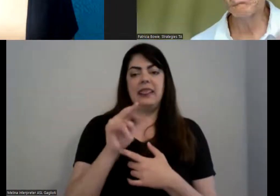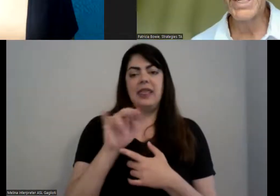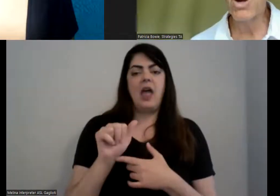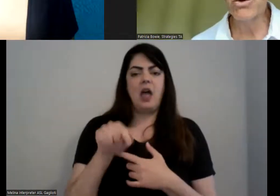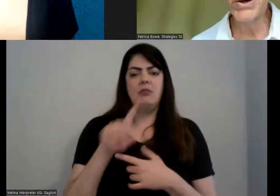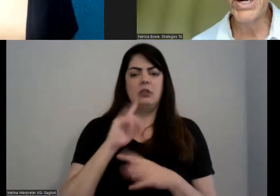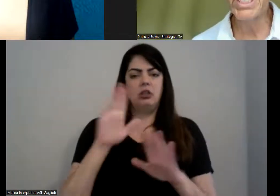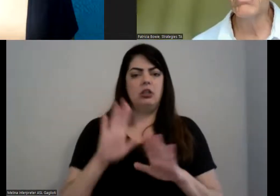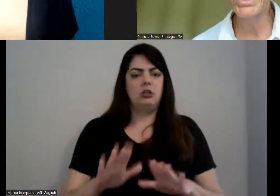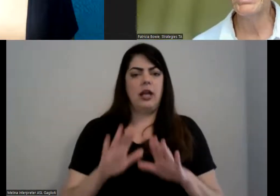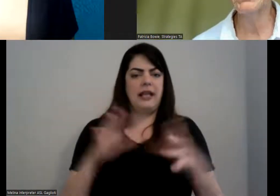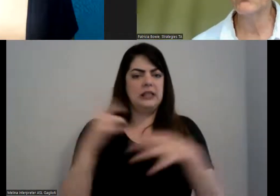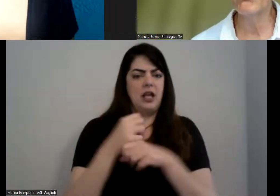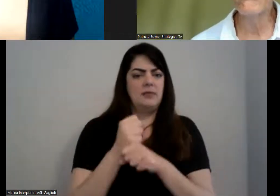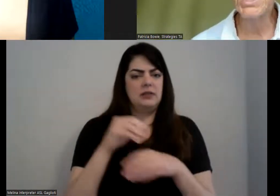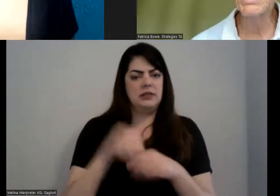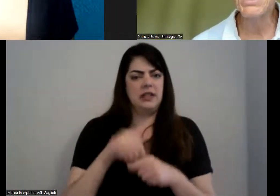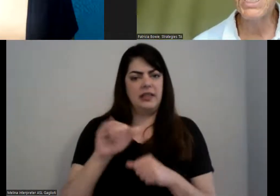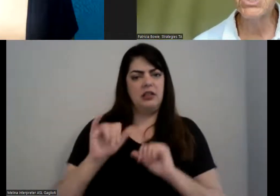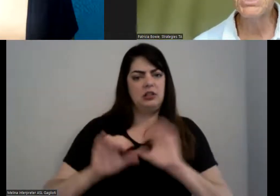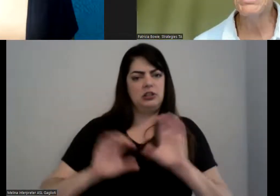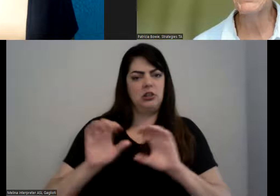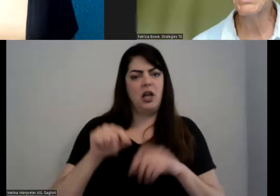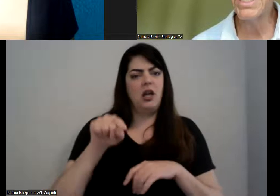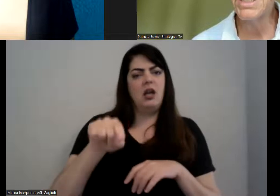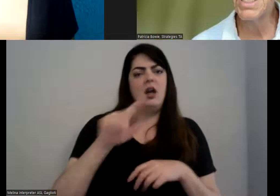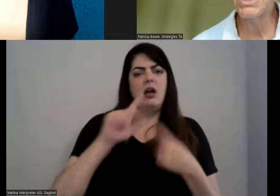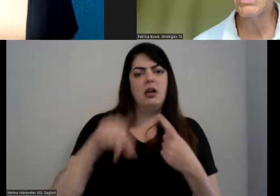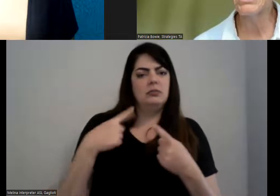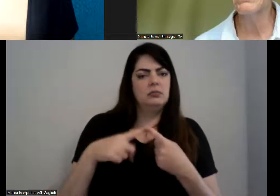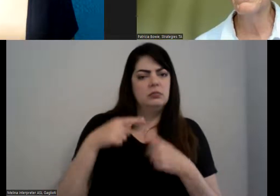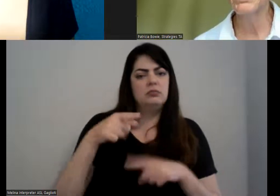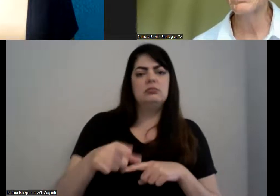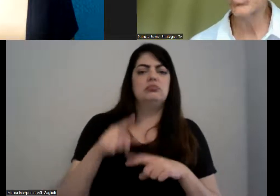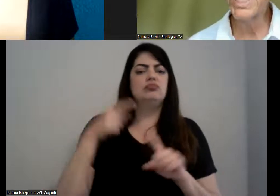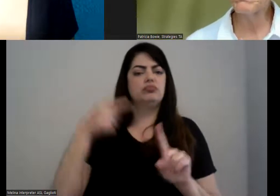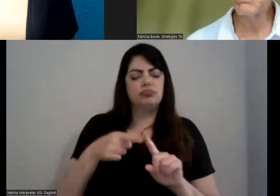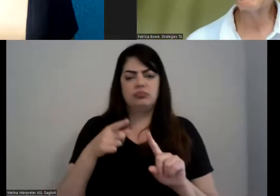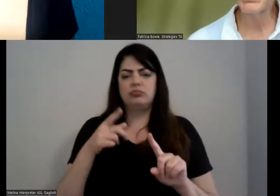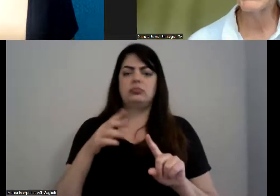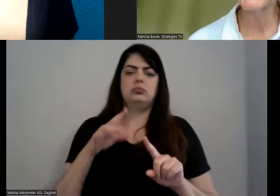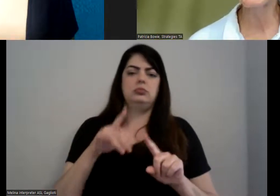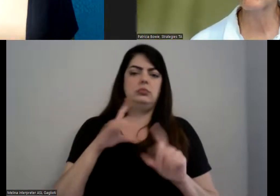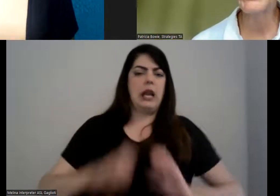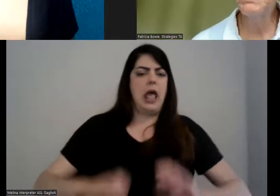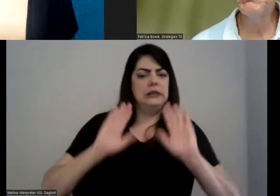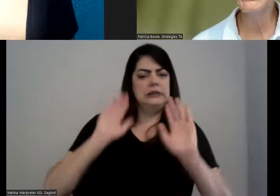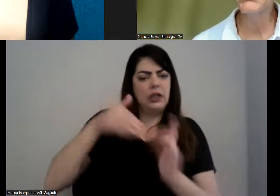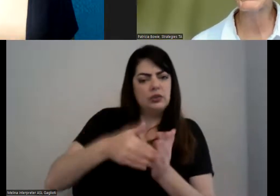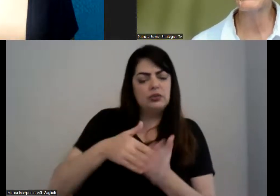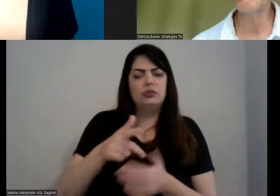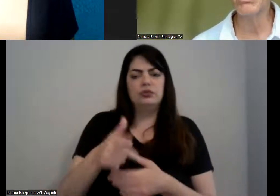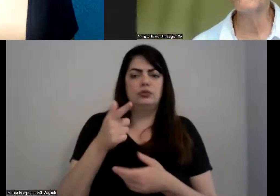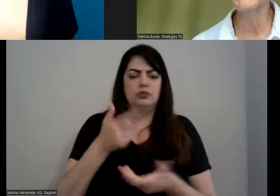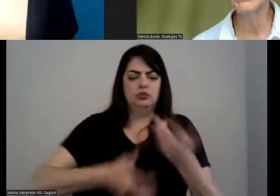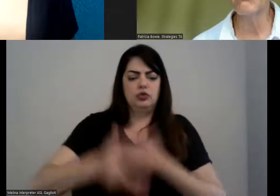chat from Breakout 1, right? The goal was vaccinations, client-centered, a transparent process, weekly meetings